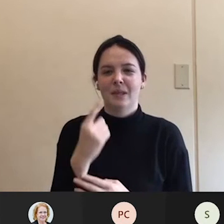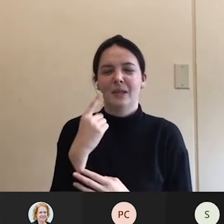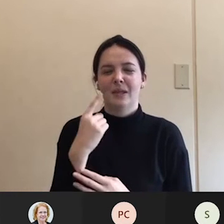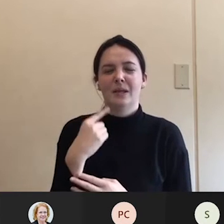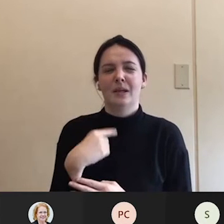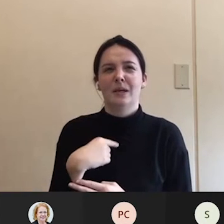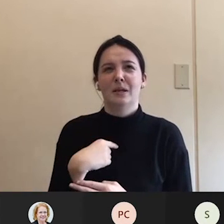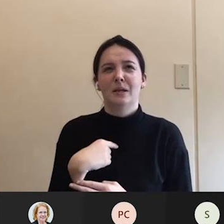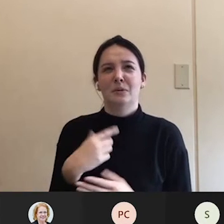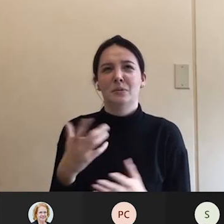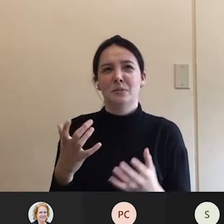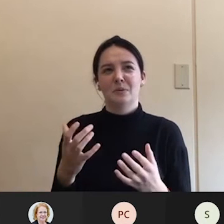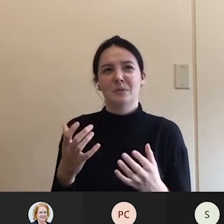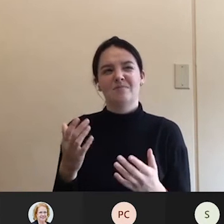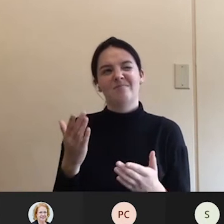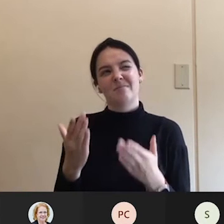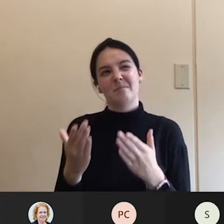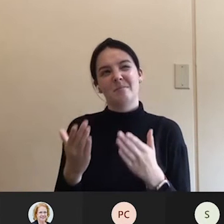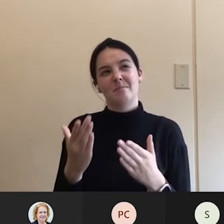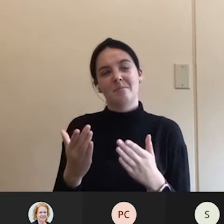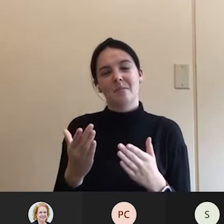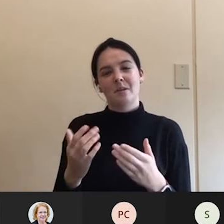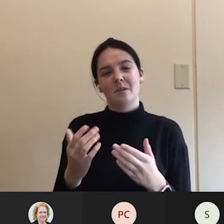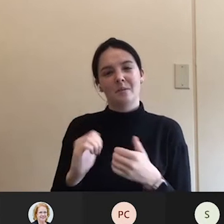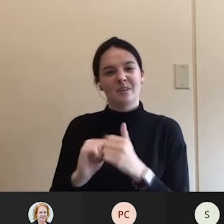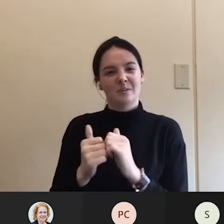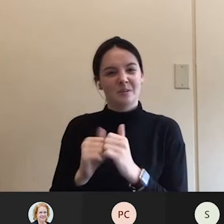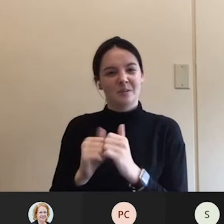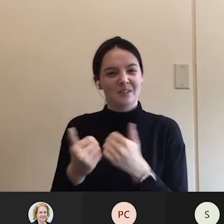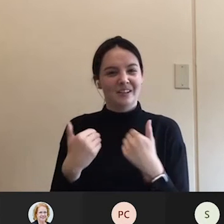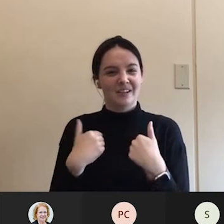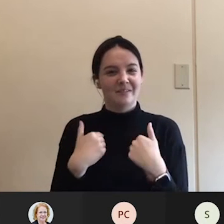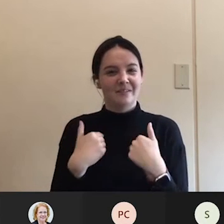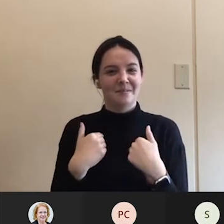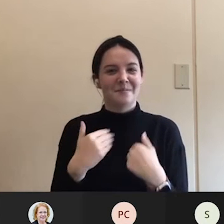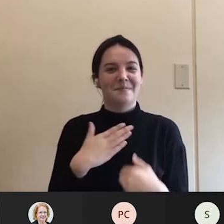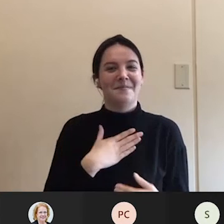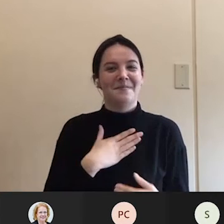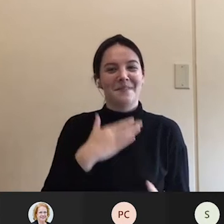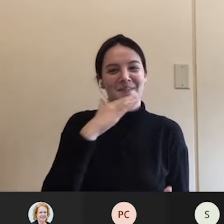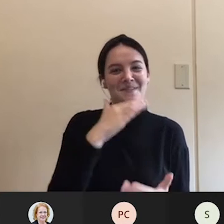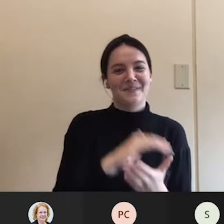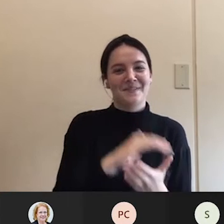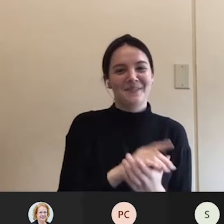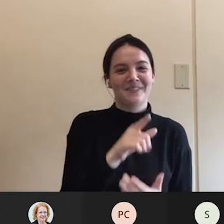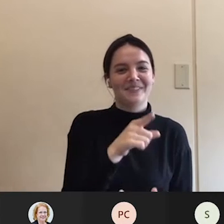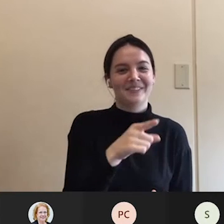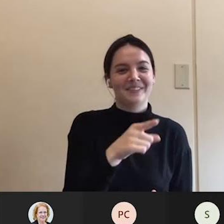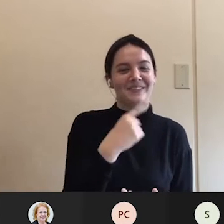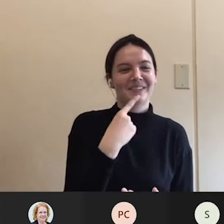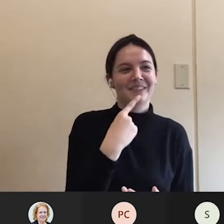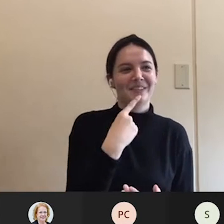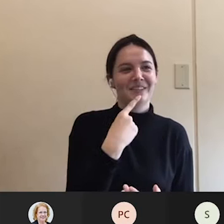"Really? Take me out to dinner."